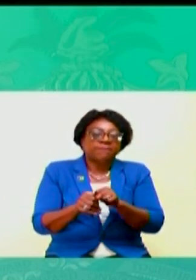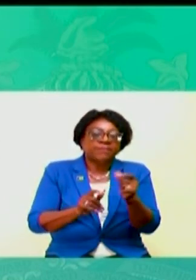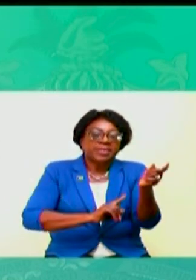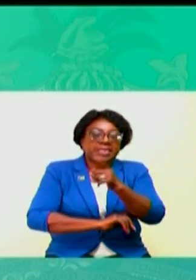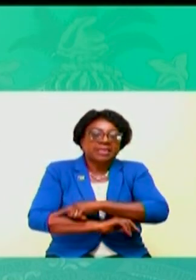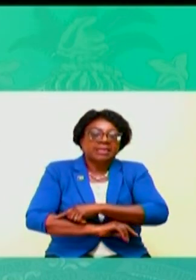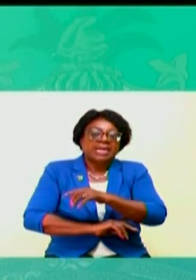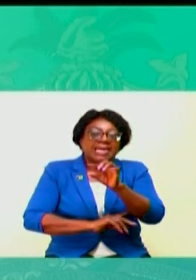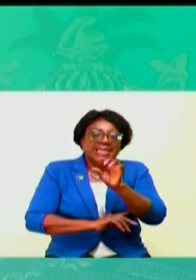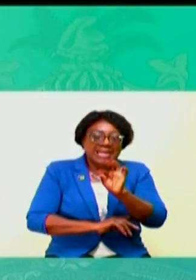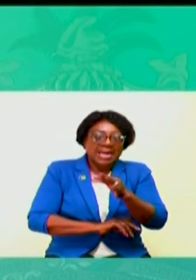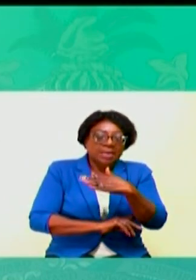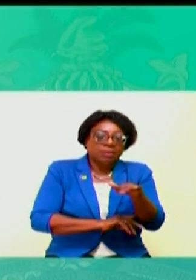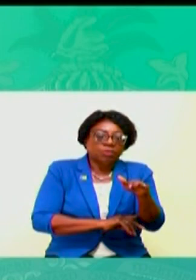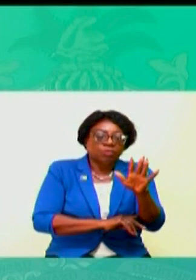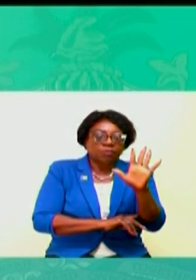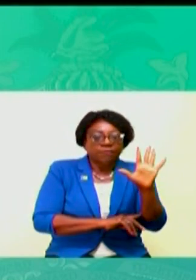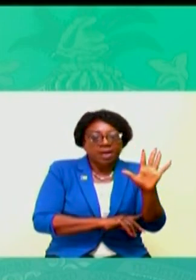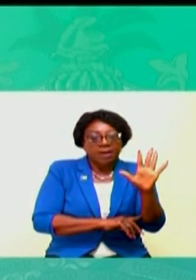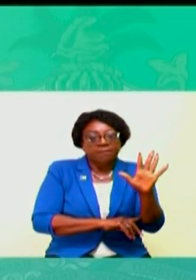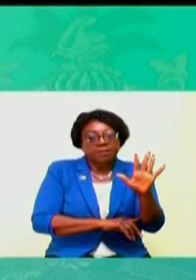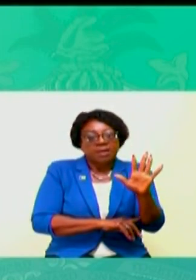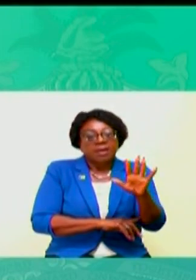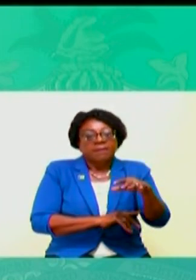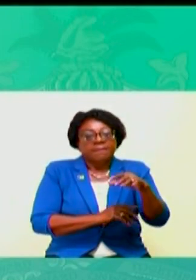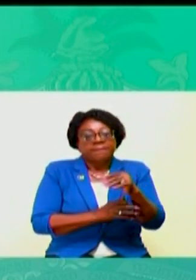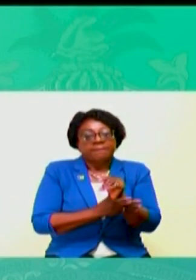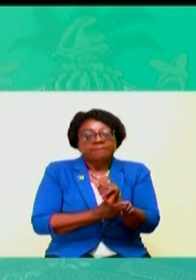9 to 5. Mr. Deputy Speaker,